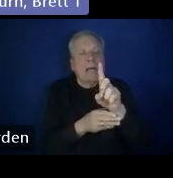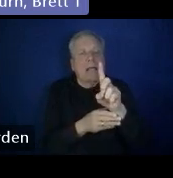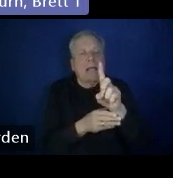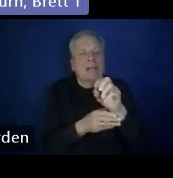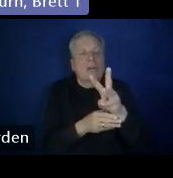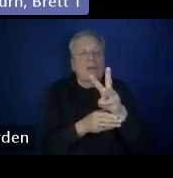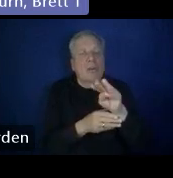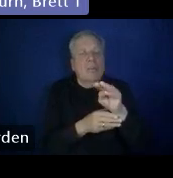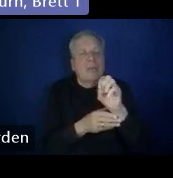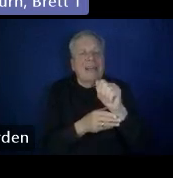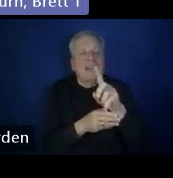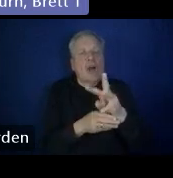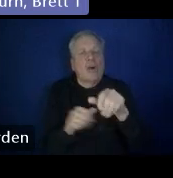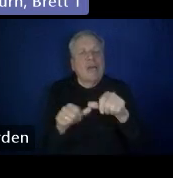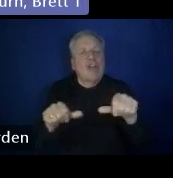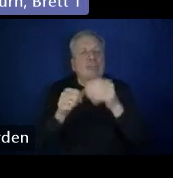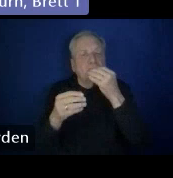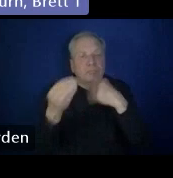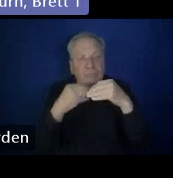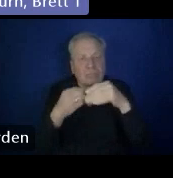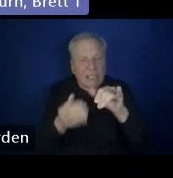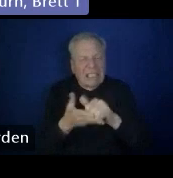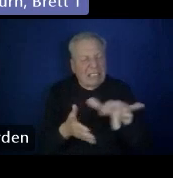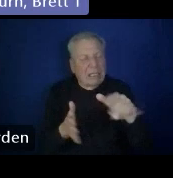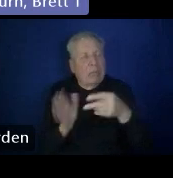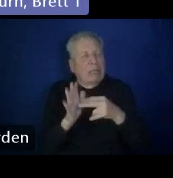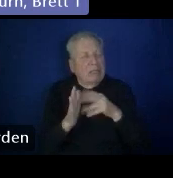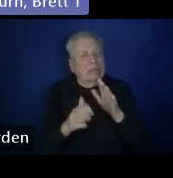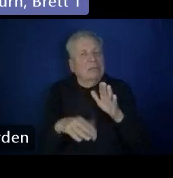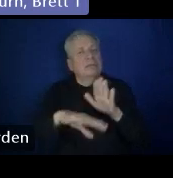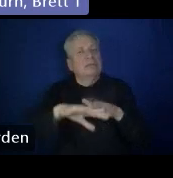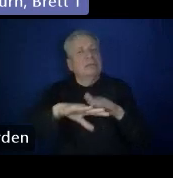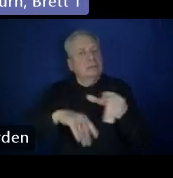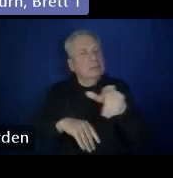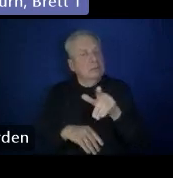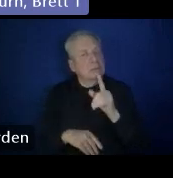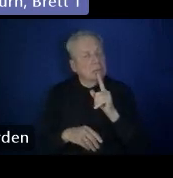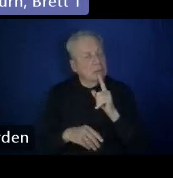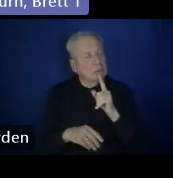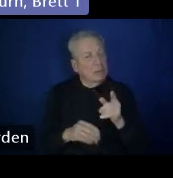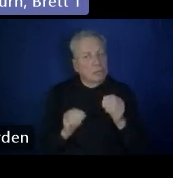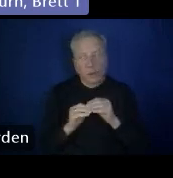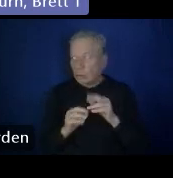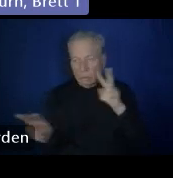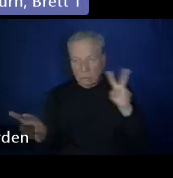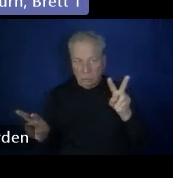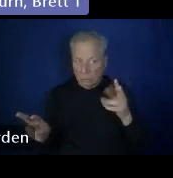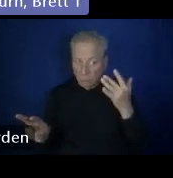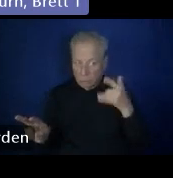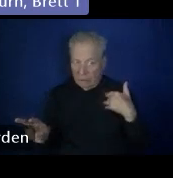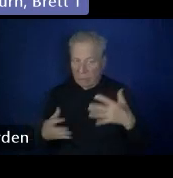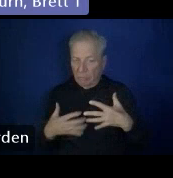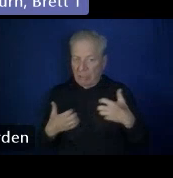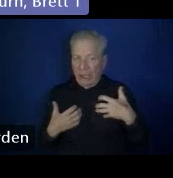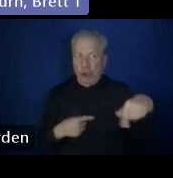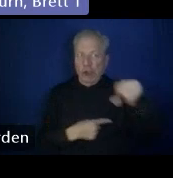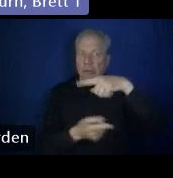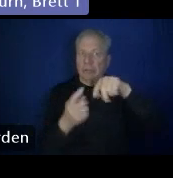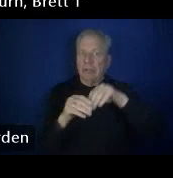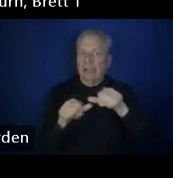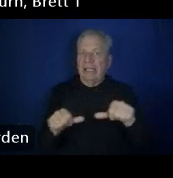this posted at the trailhead. This just means take extra precautions, be extra vigilant because there's a bear hanging out in the